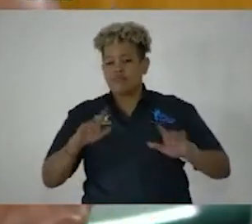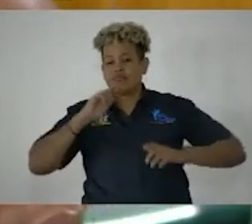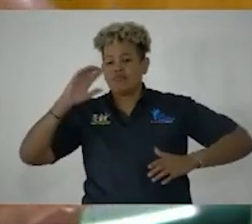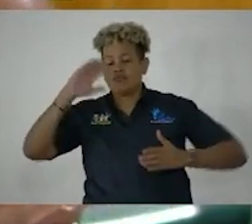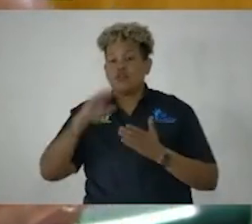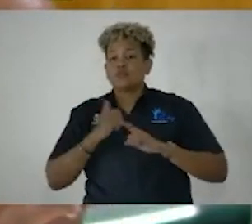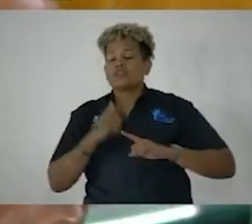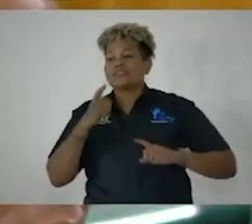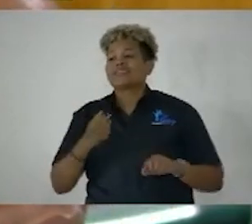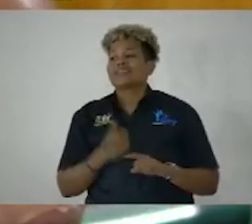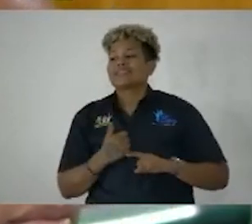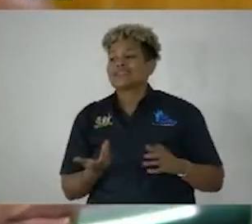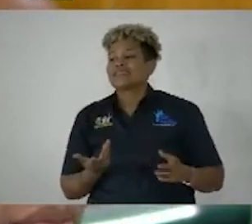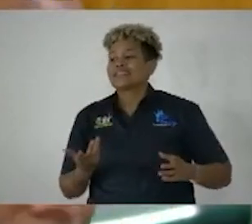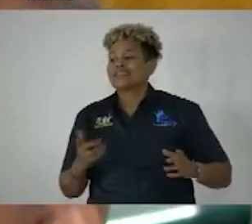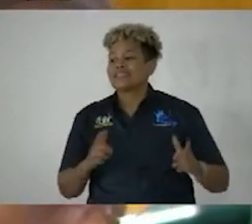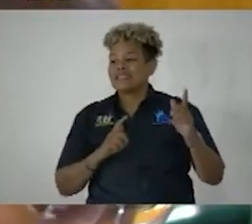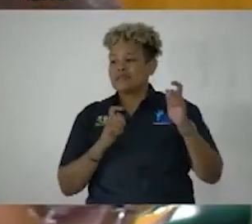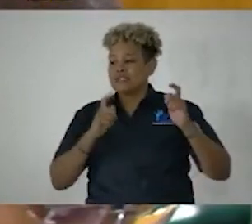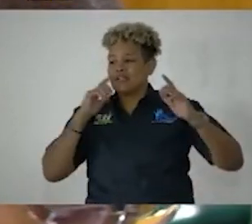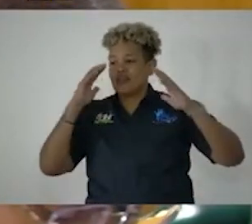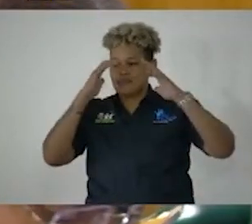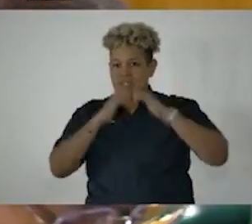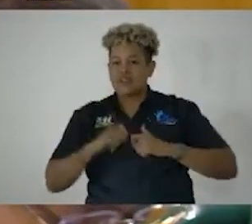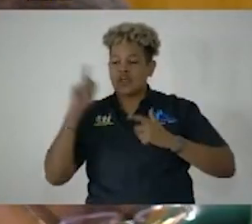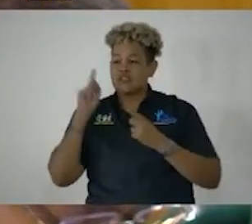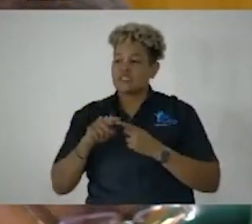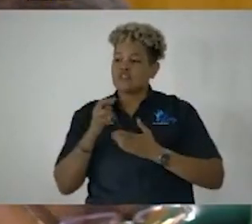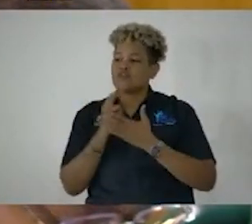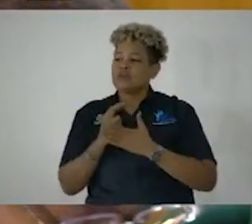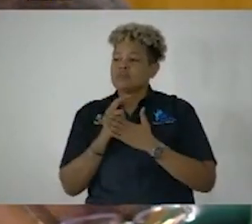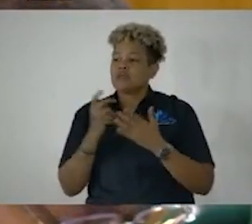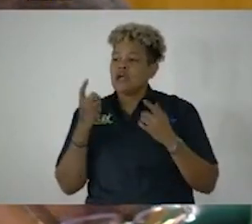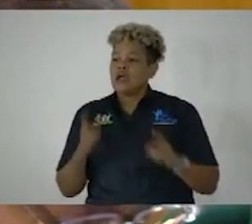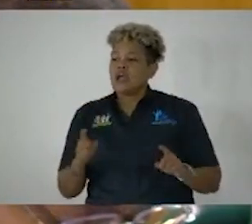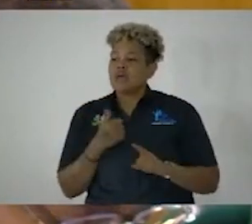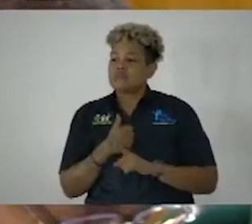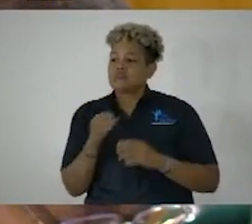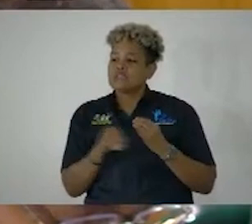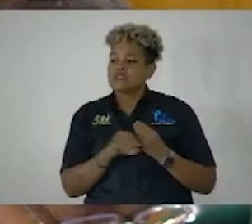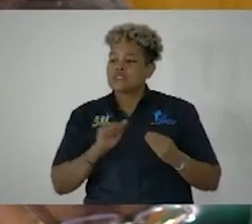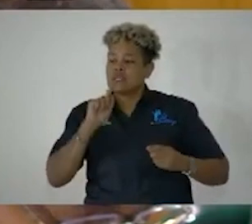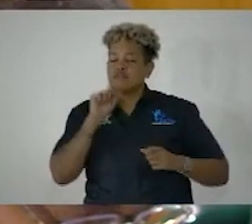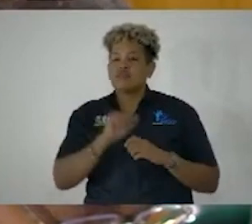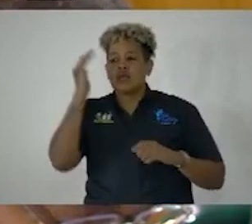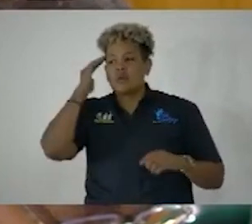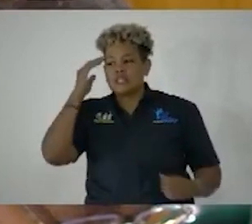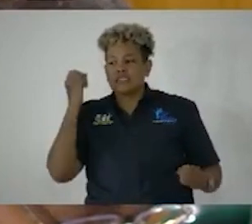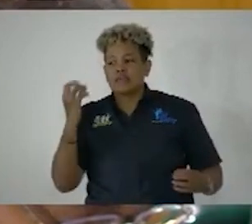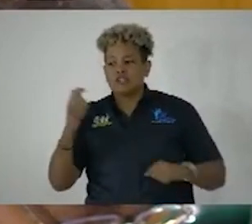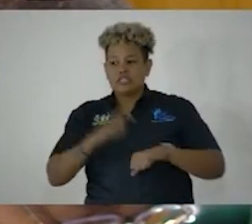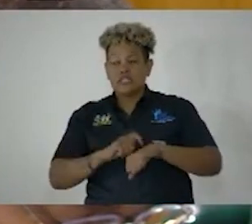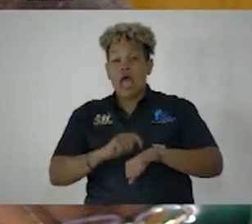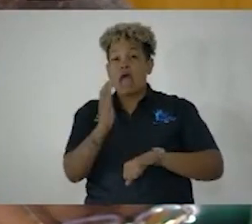reduce the speed of deterioration until the rehabilitation can take place. I am aware on several